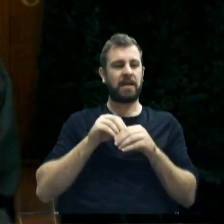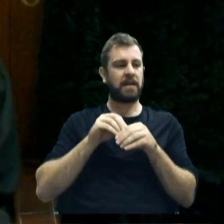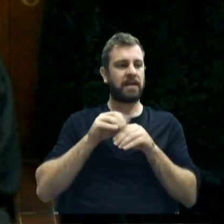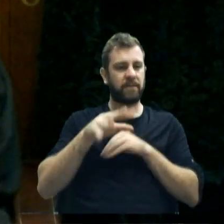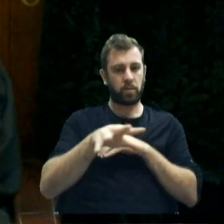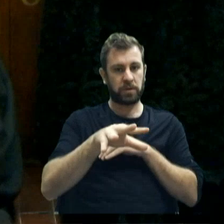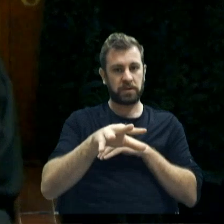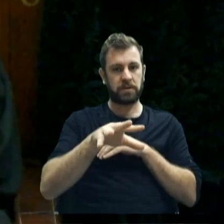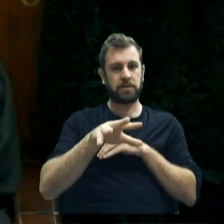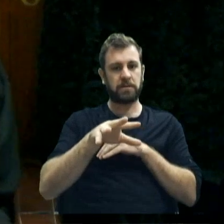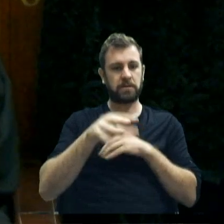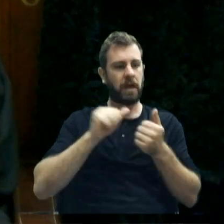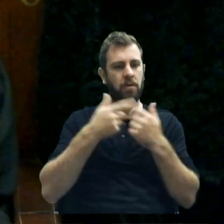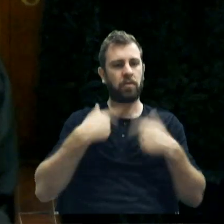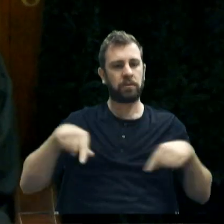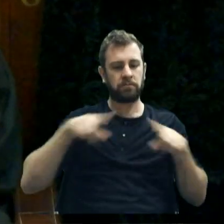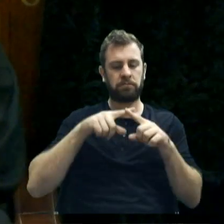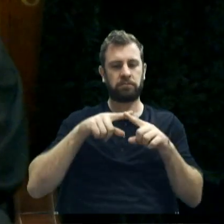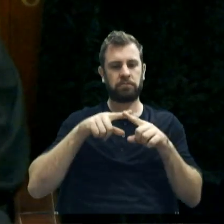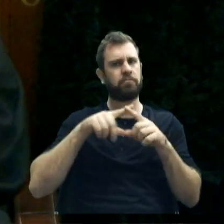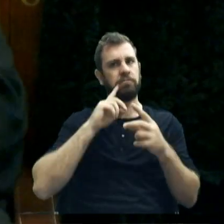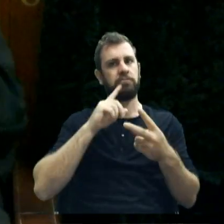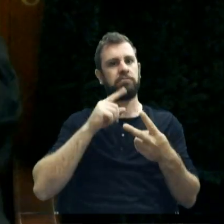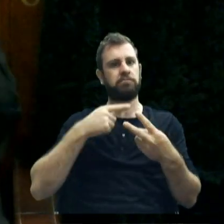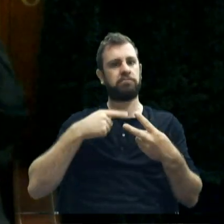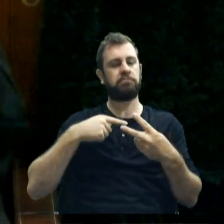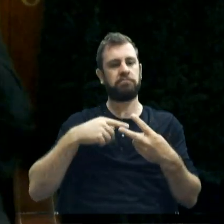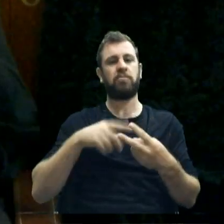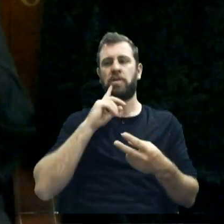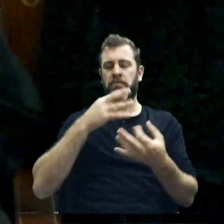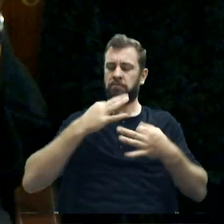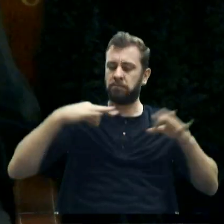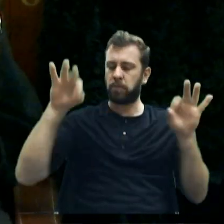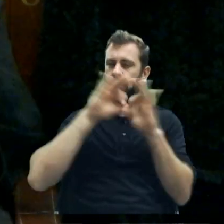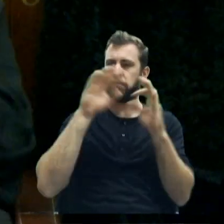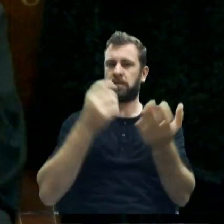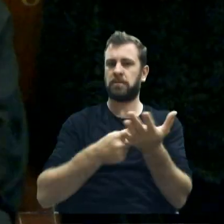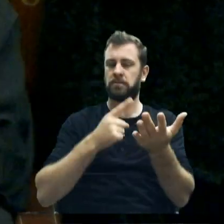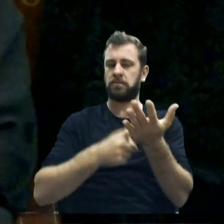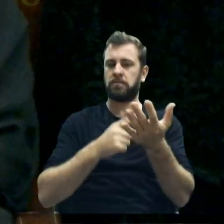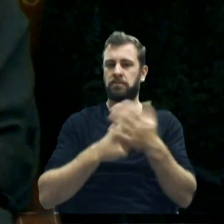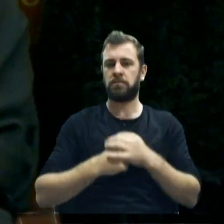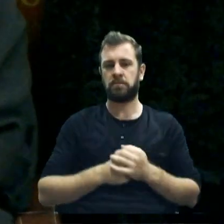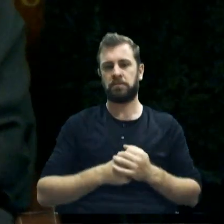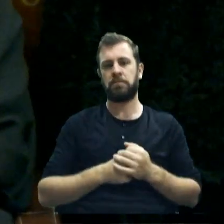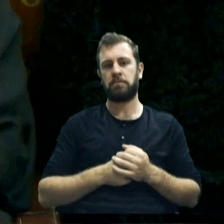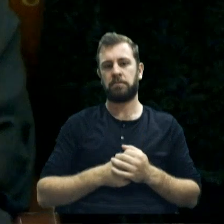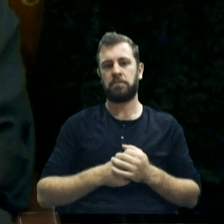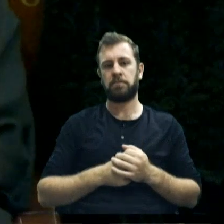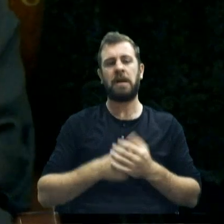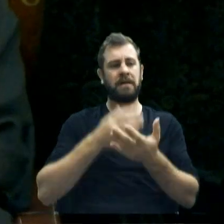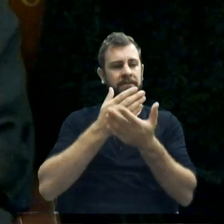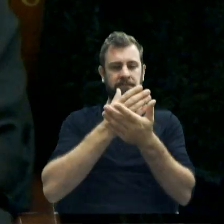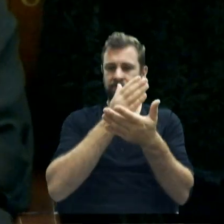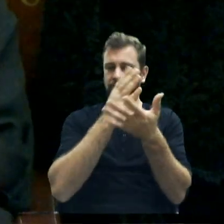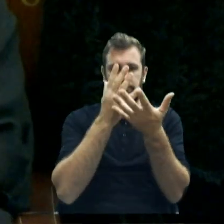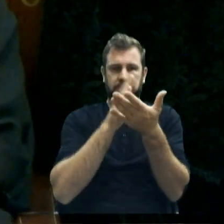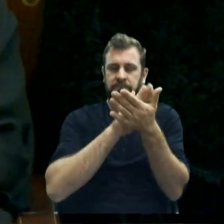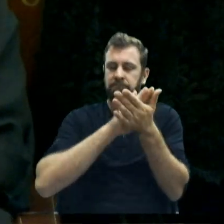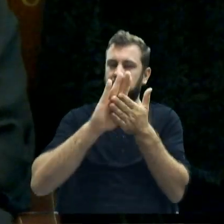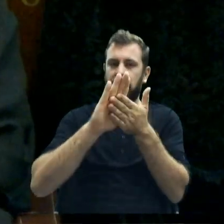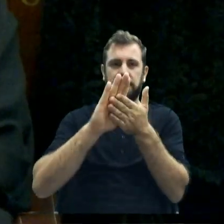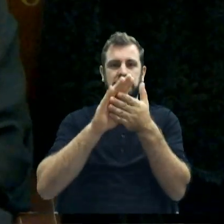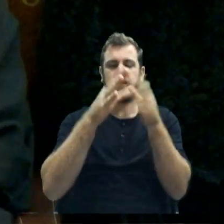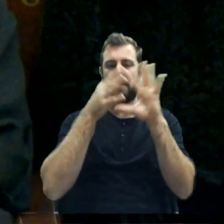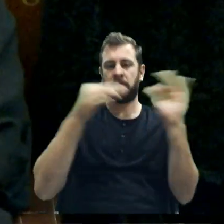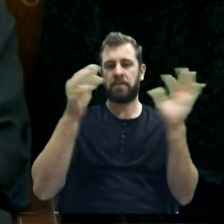Crucial discussions. There's a saying, they have these nice statements sometimes, think globally,